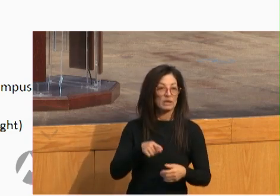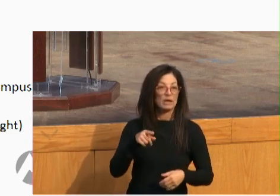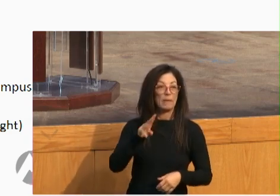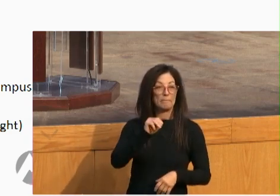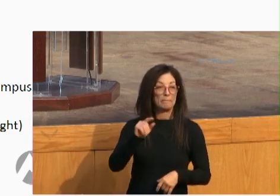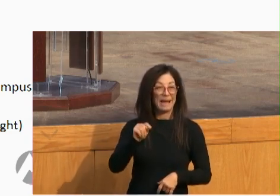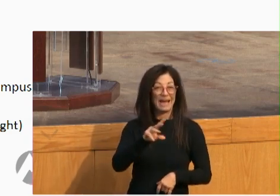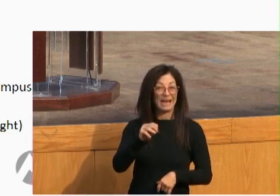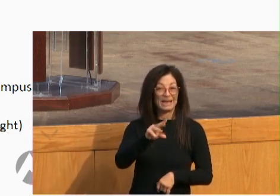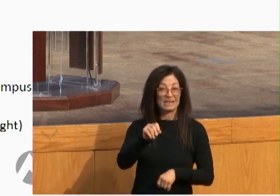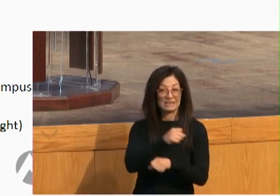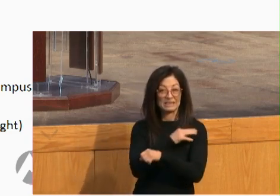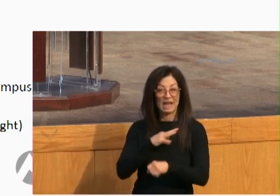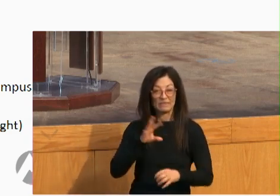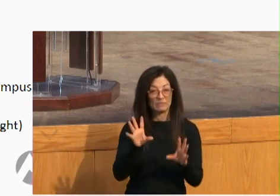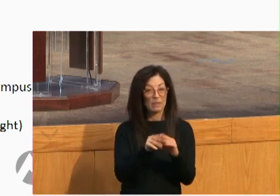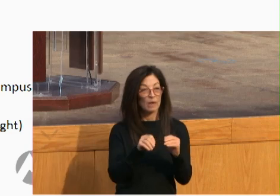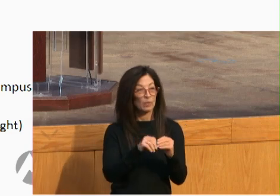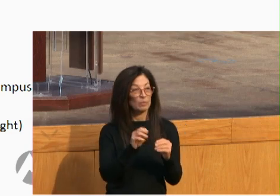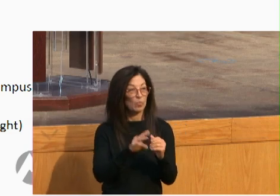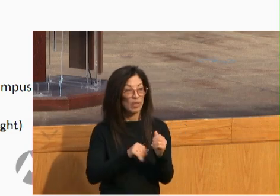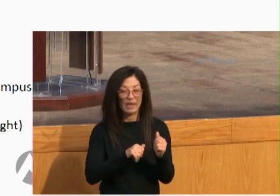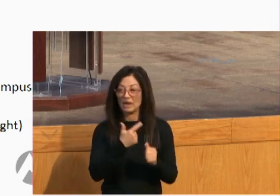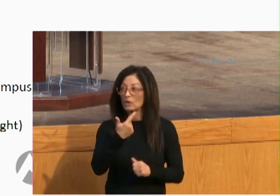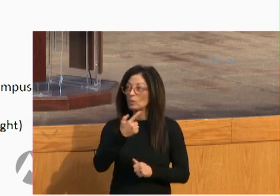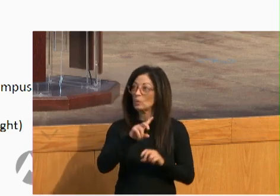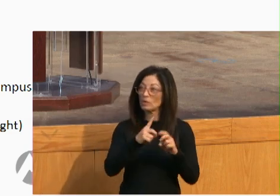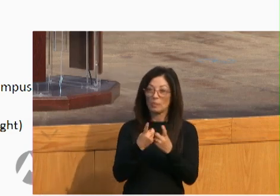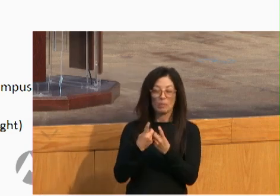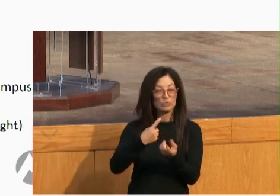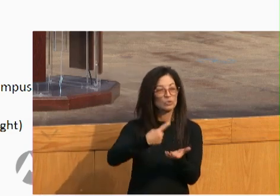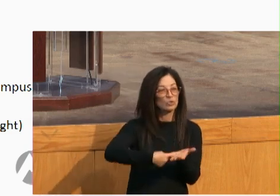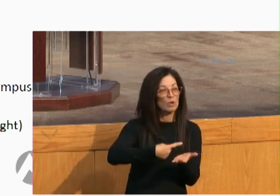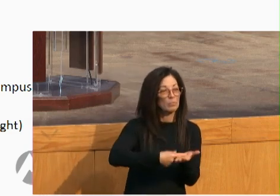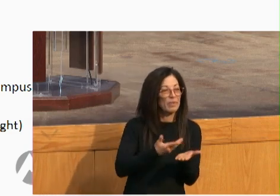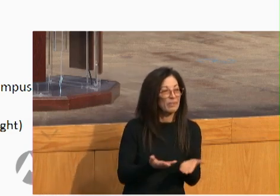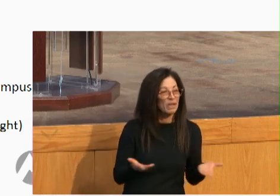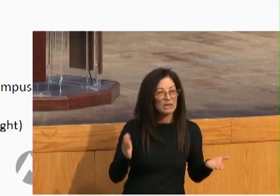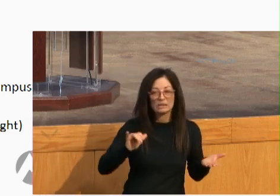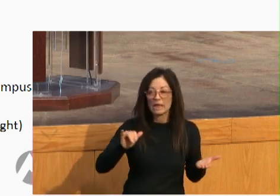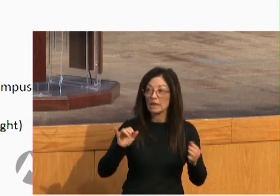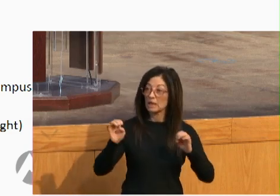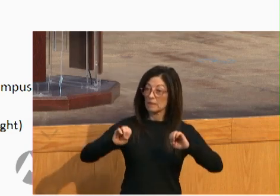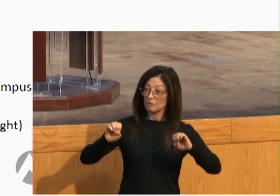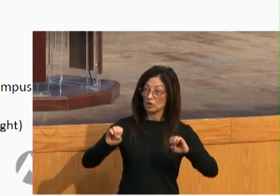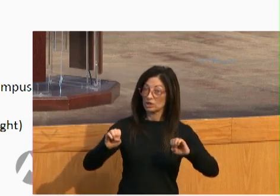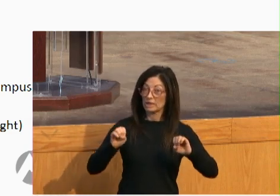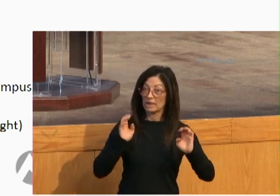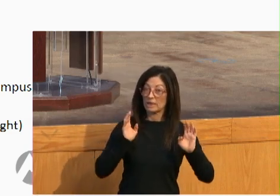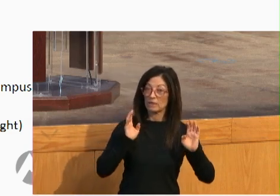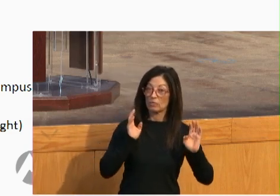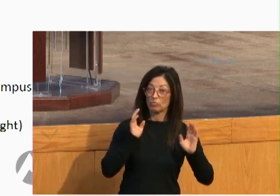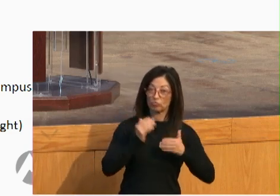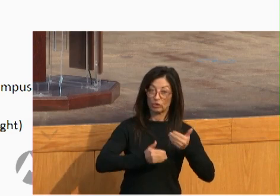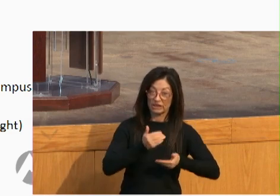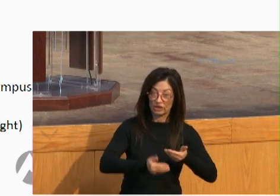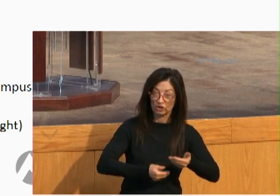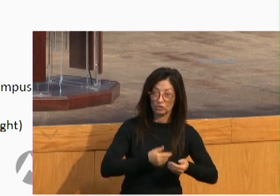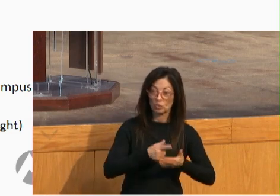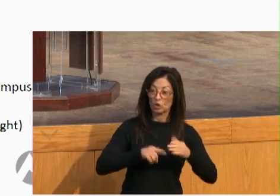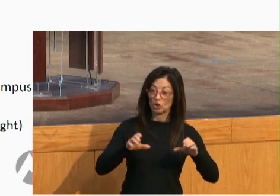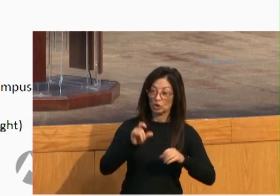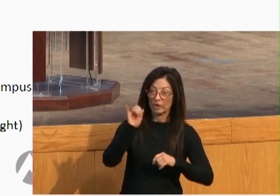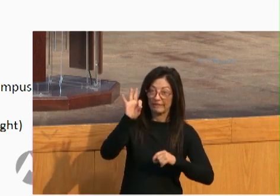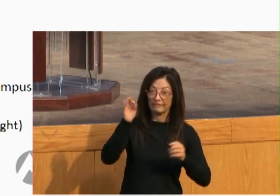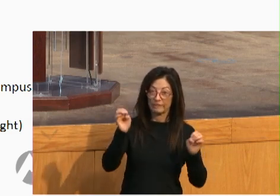have met with over 21 departments to go over things like emergency procedures, what to do in case